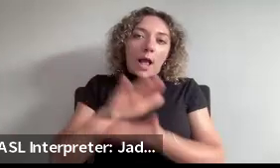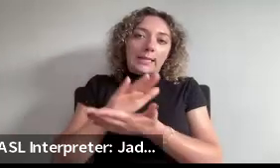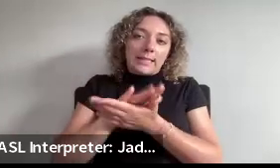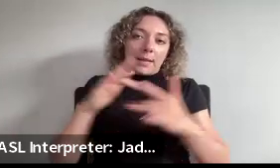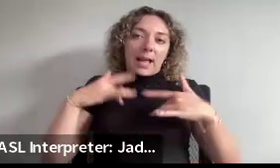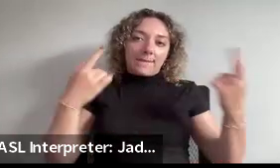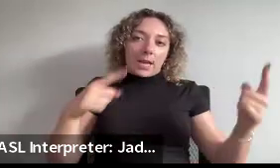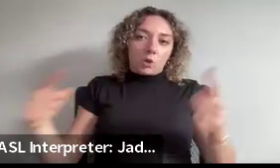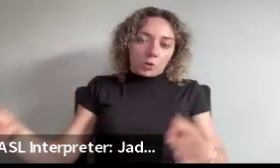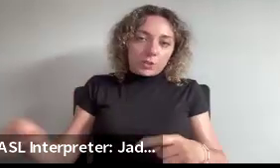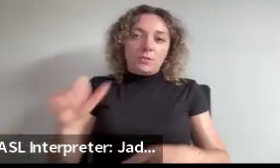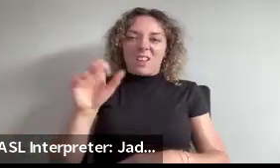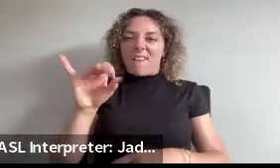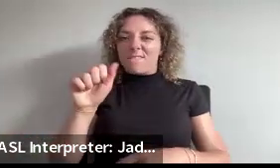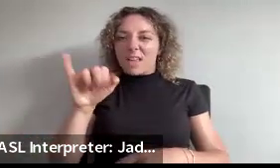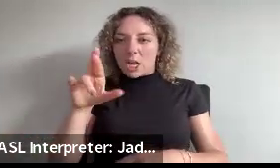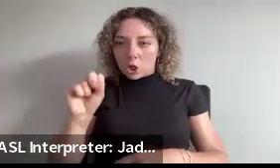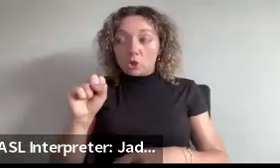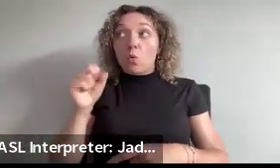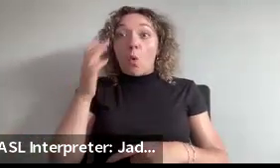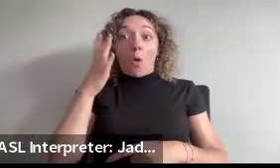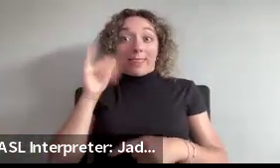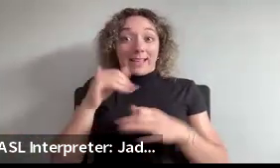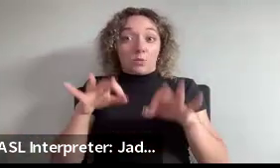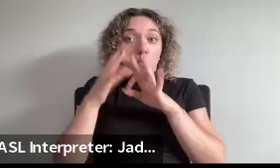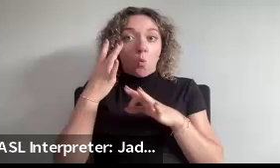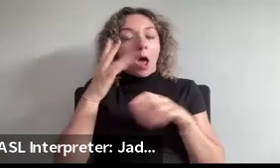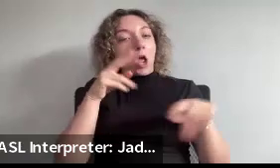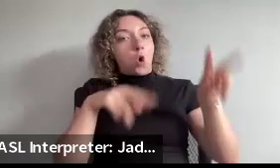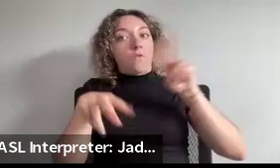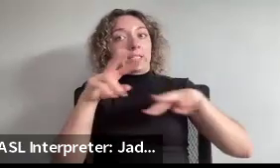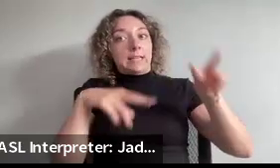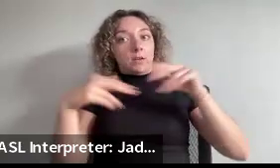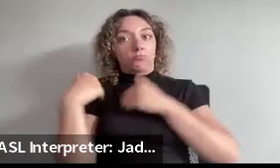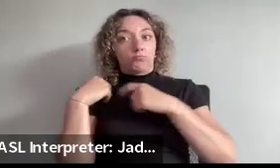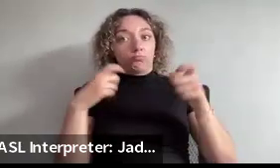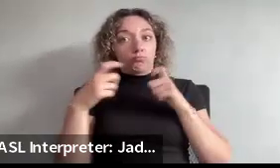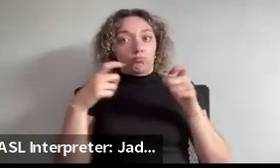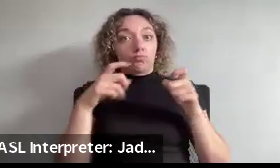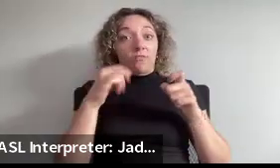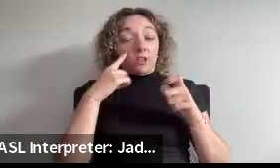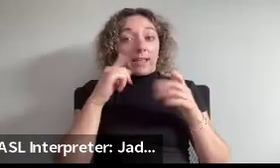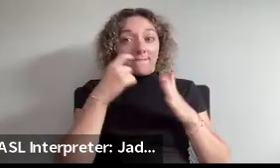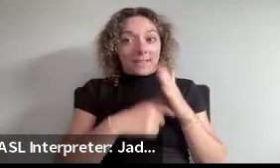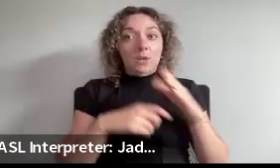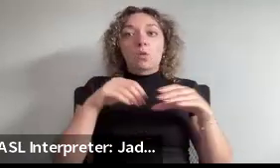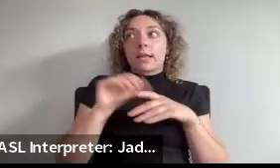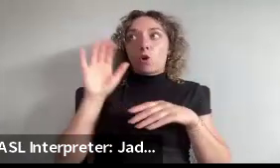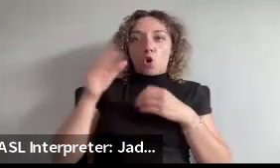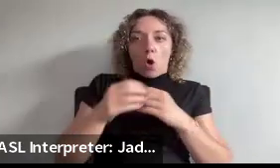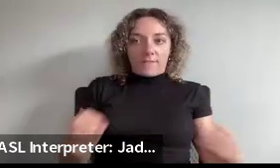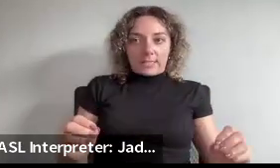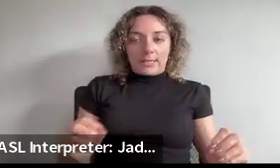important because the oversight of this fee will be within her office, which means that we are